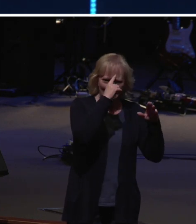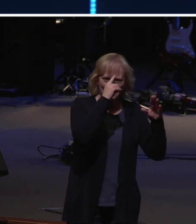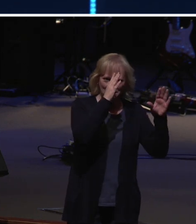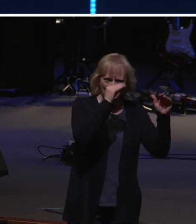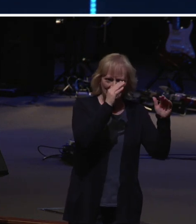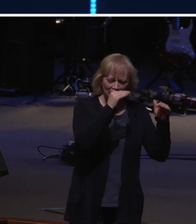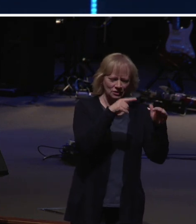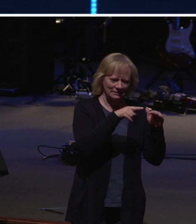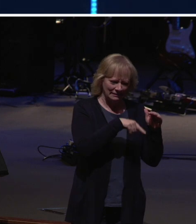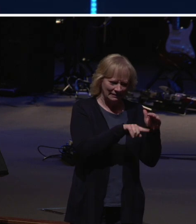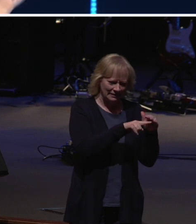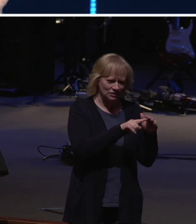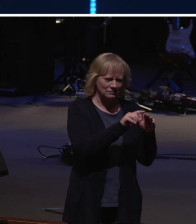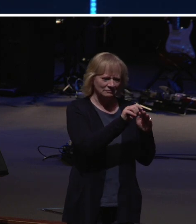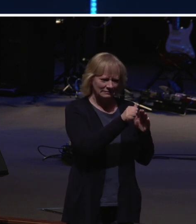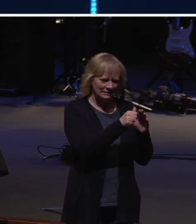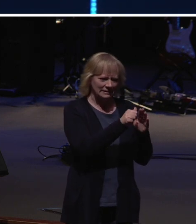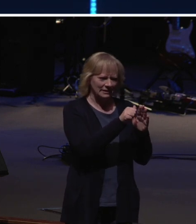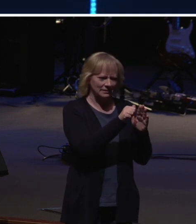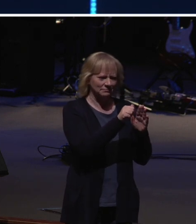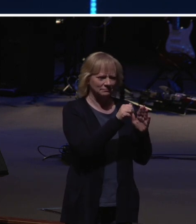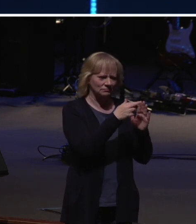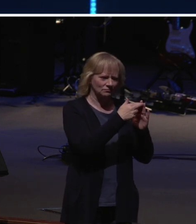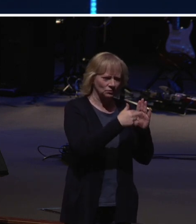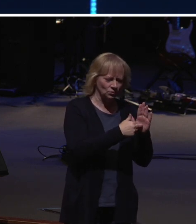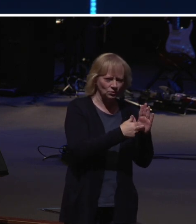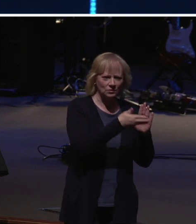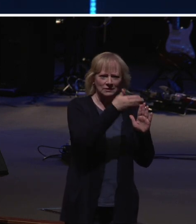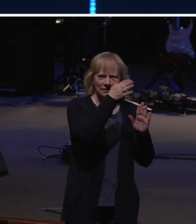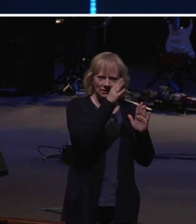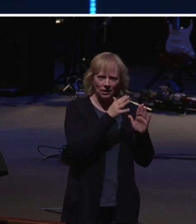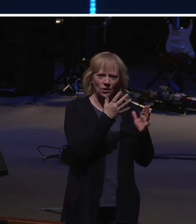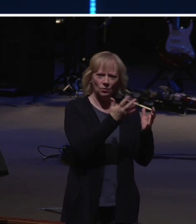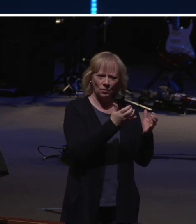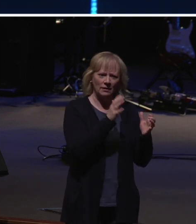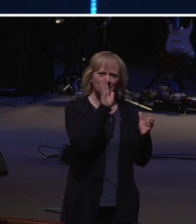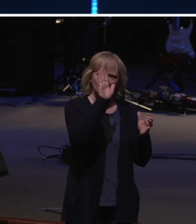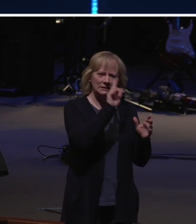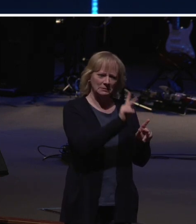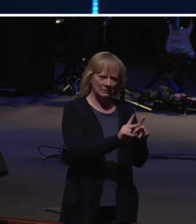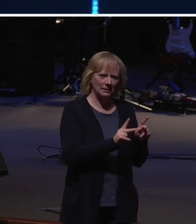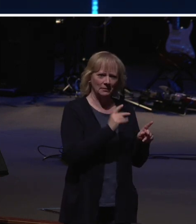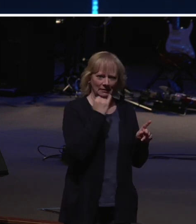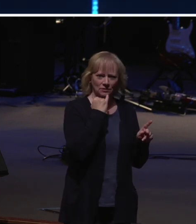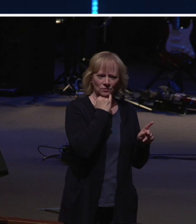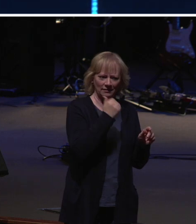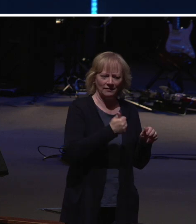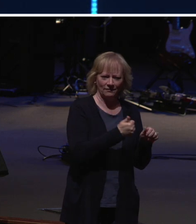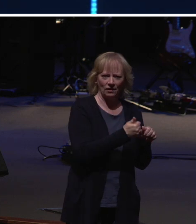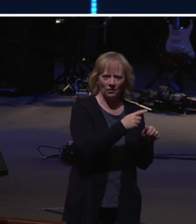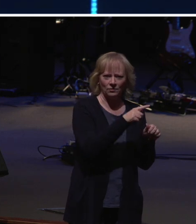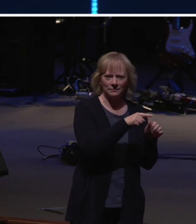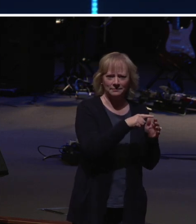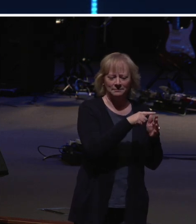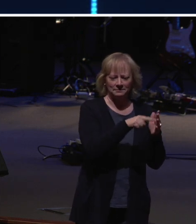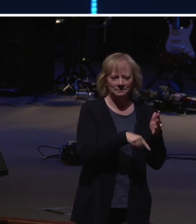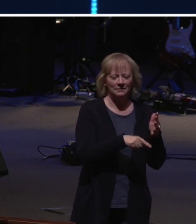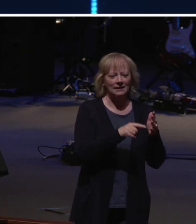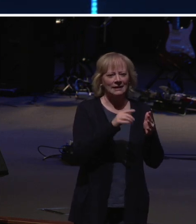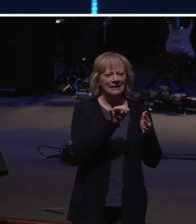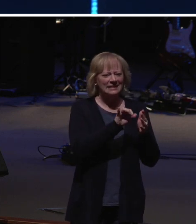what God desired from his people, the Israelites. Much like a young